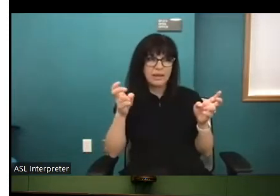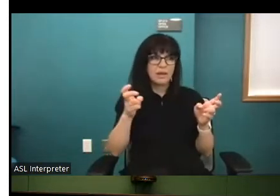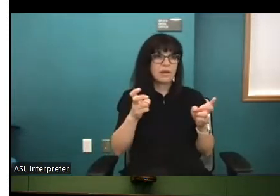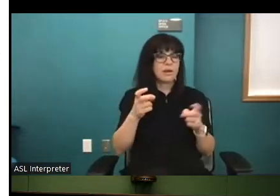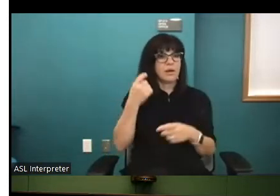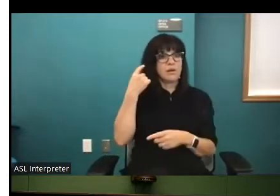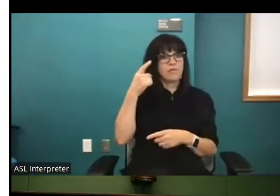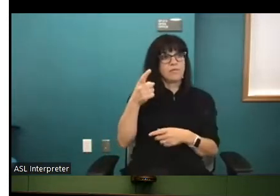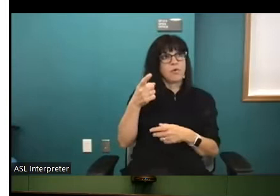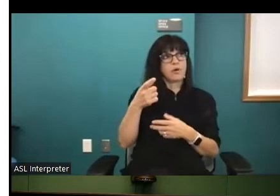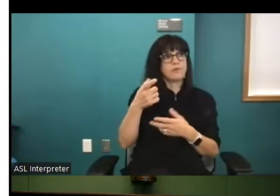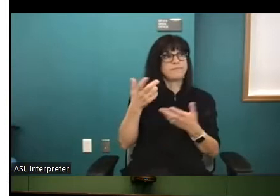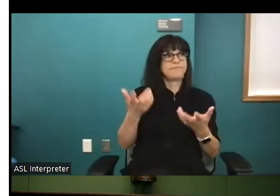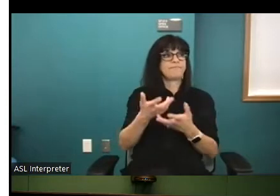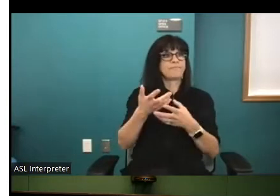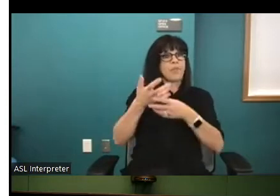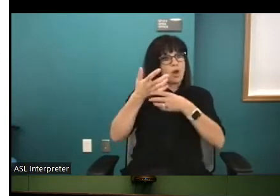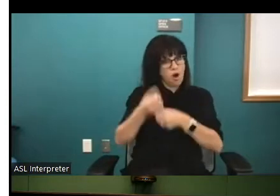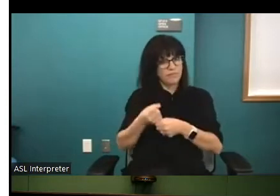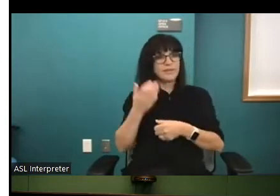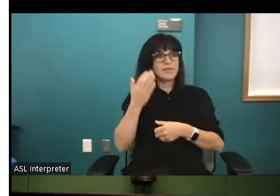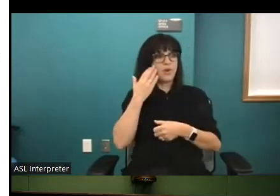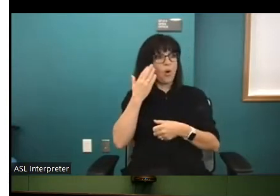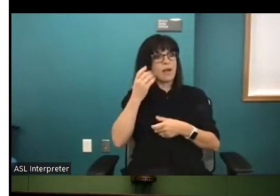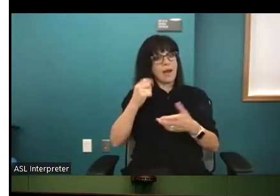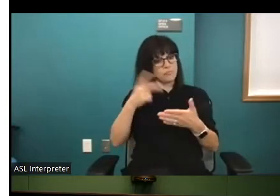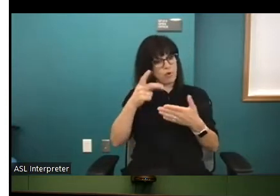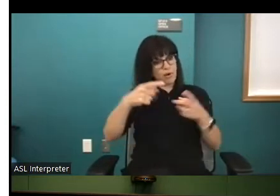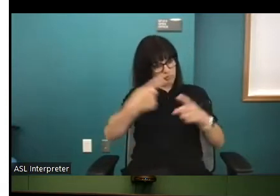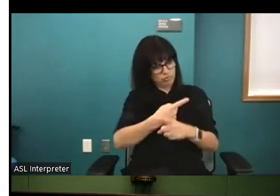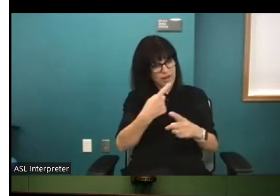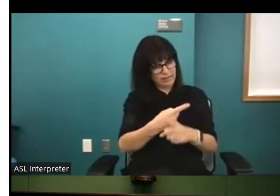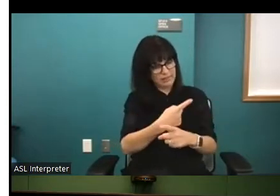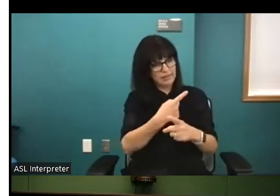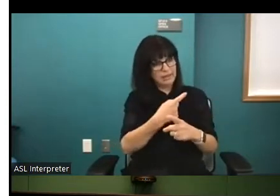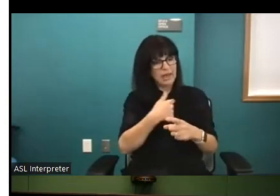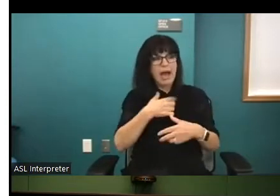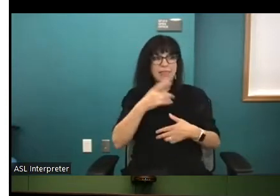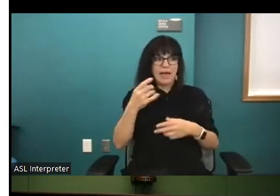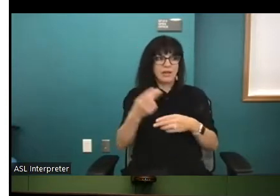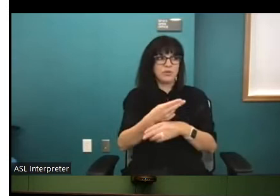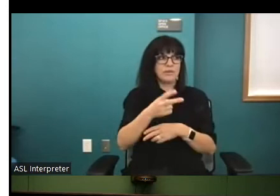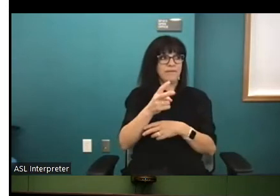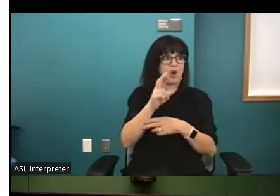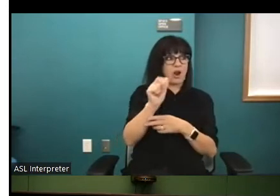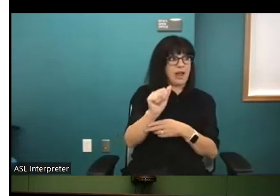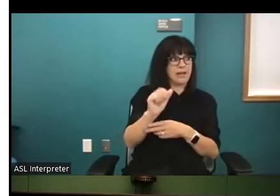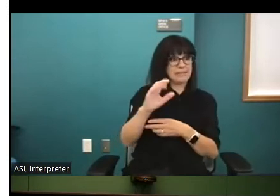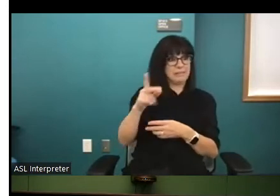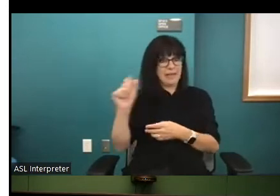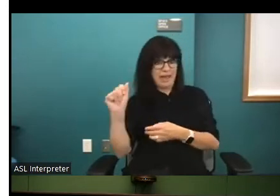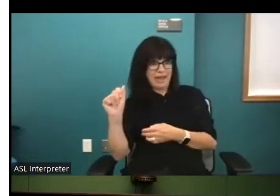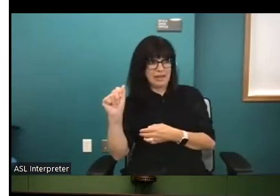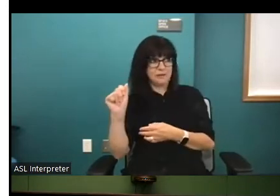for confidence of knowing that I'm programming it right, I like using VRA and CPA, which they can already do,